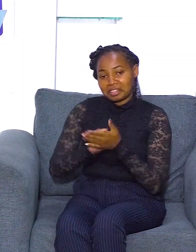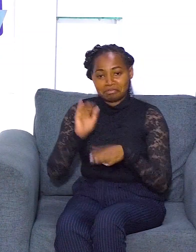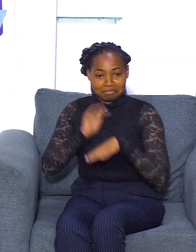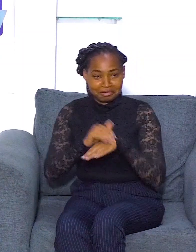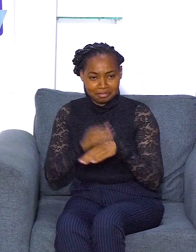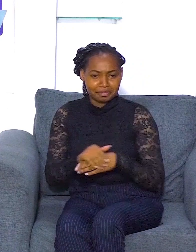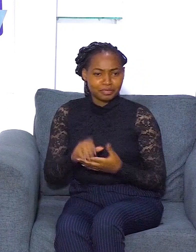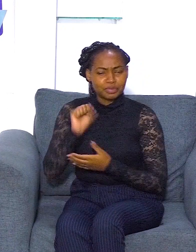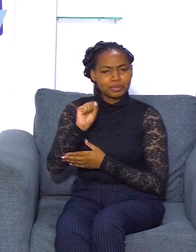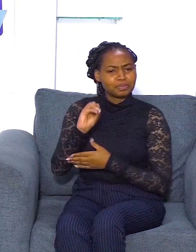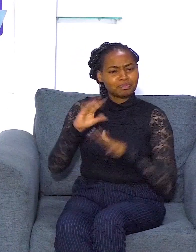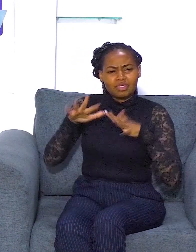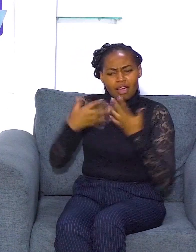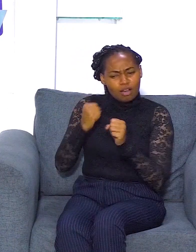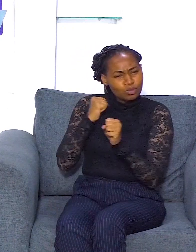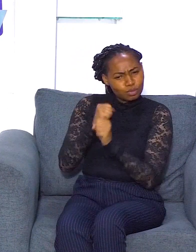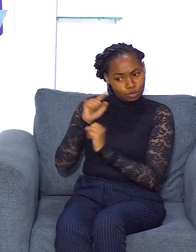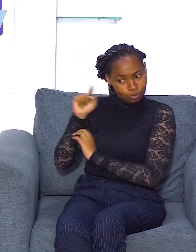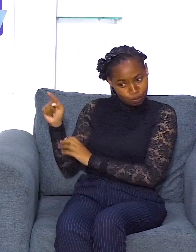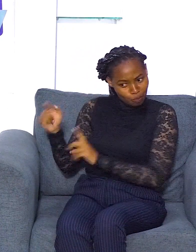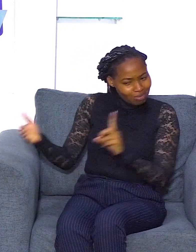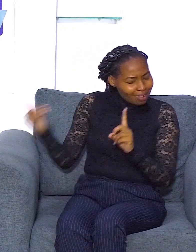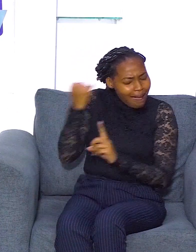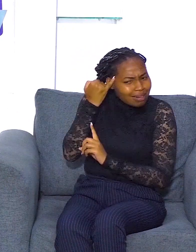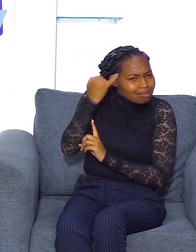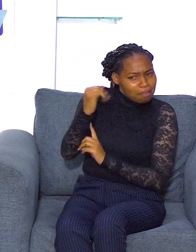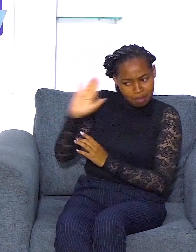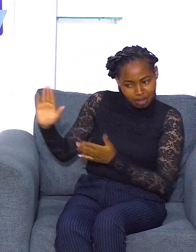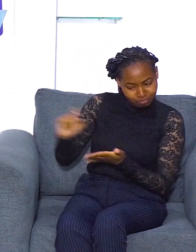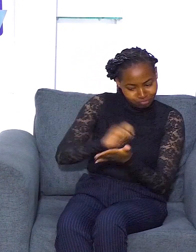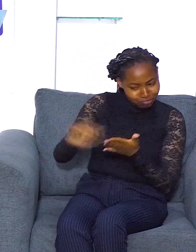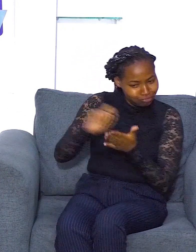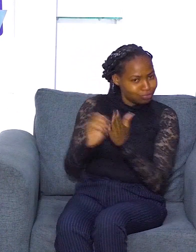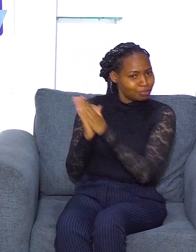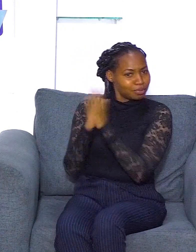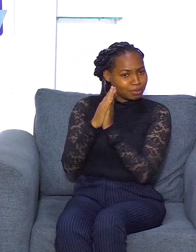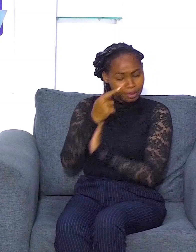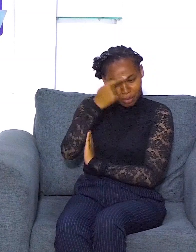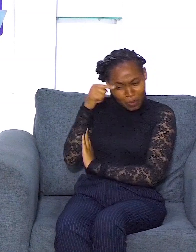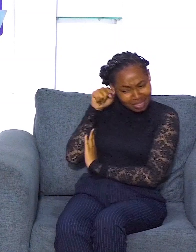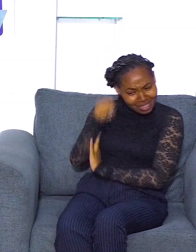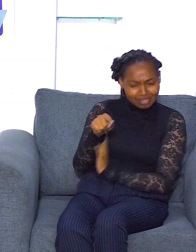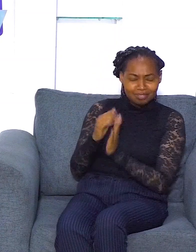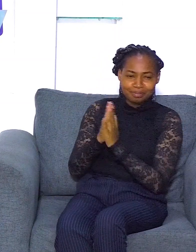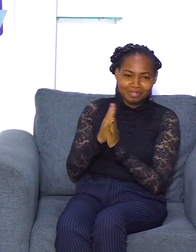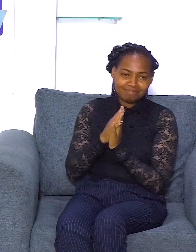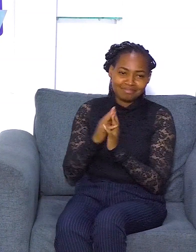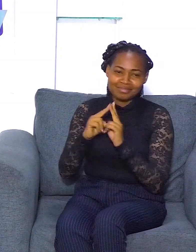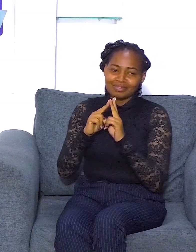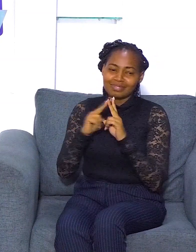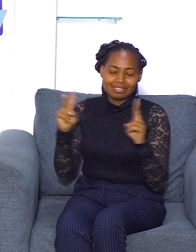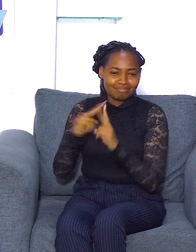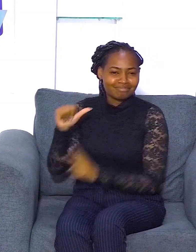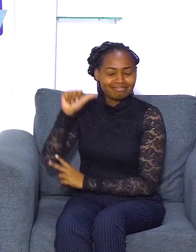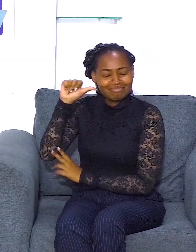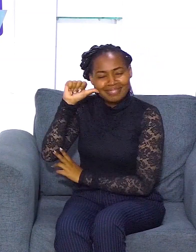Wow, that's really good. So how exactly do you come up with the, idea for your script?